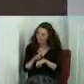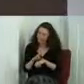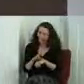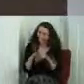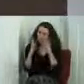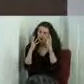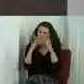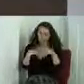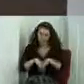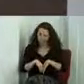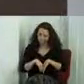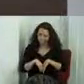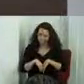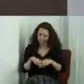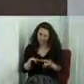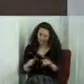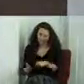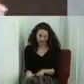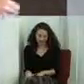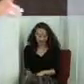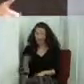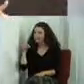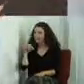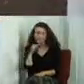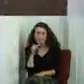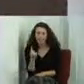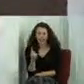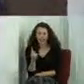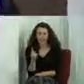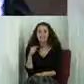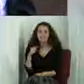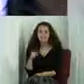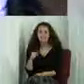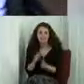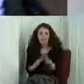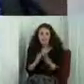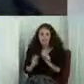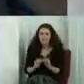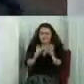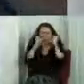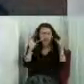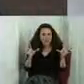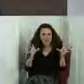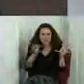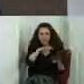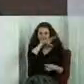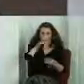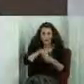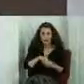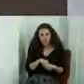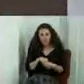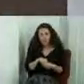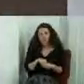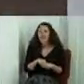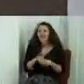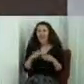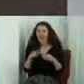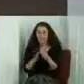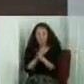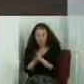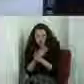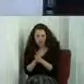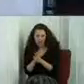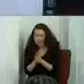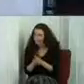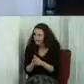I don't want this to be one of them. I want us to be vibrant as well as inclusive and progressive. Why should the evangelicals just get the vibrant